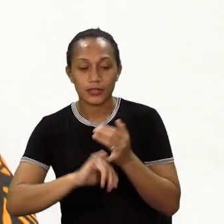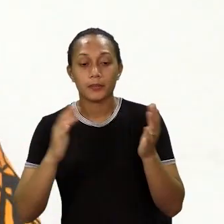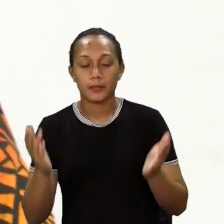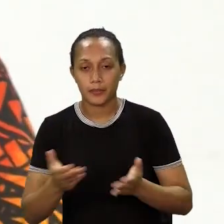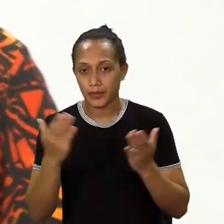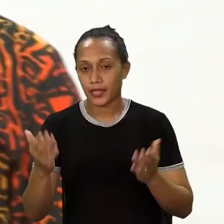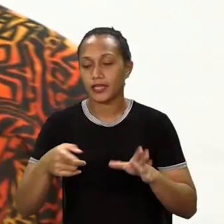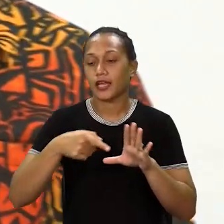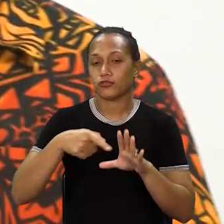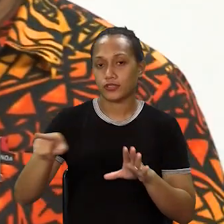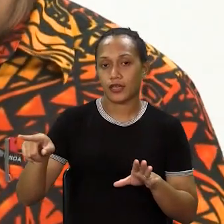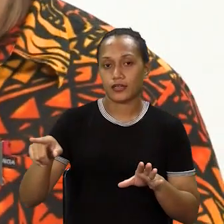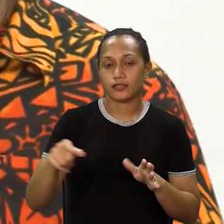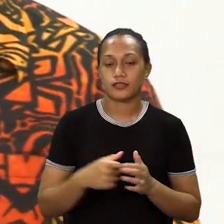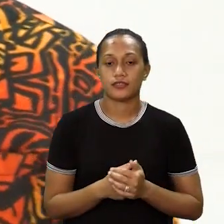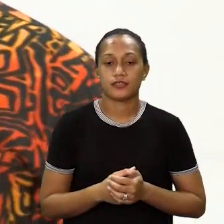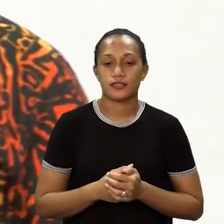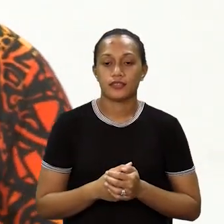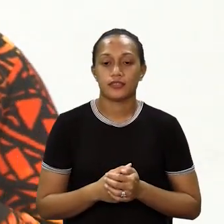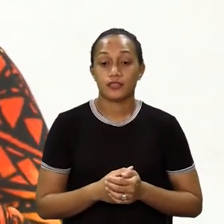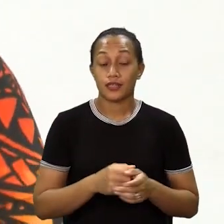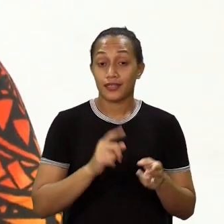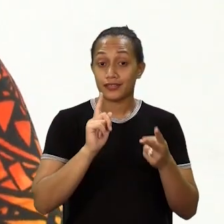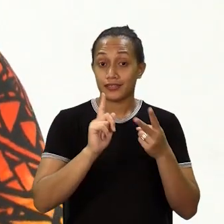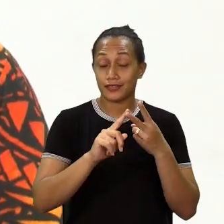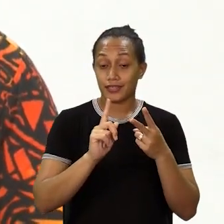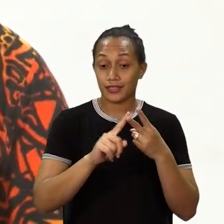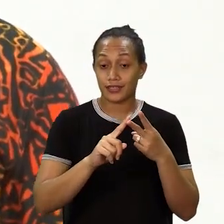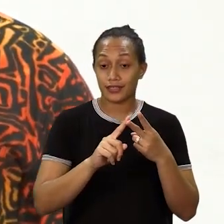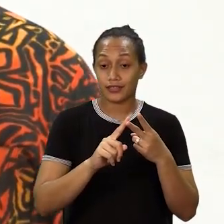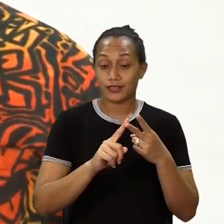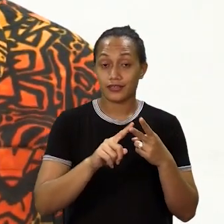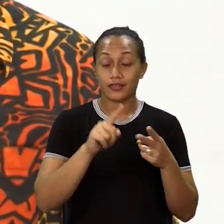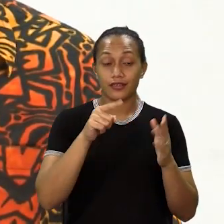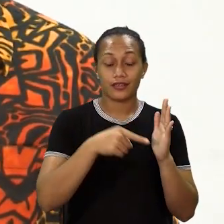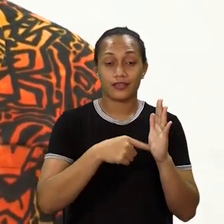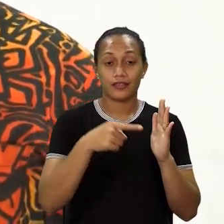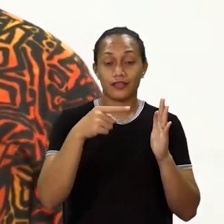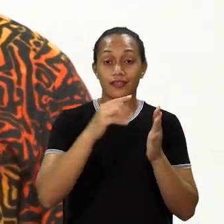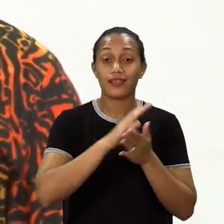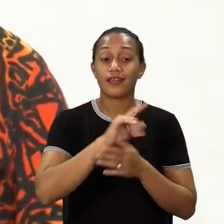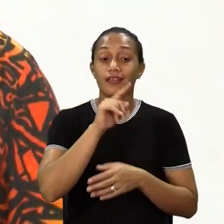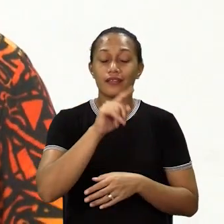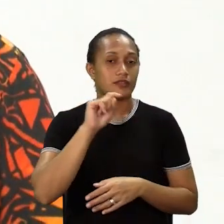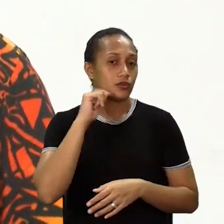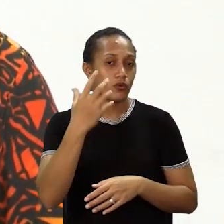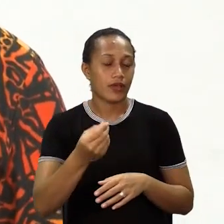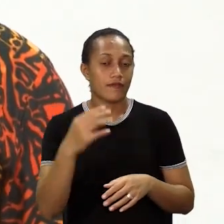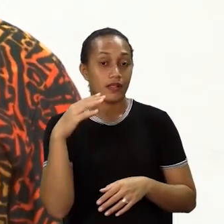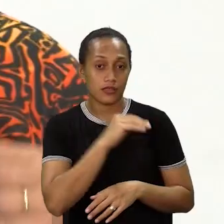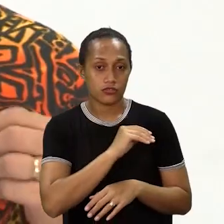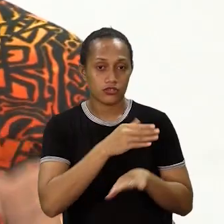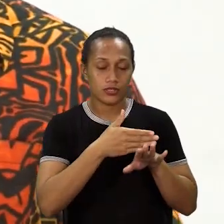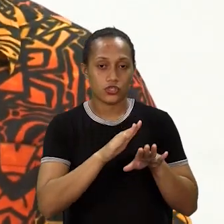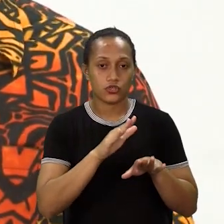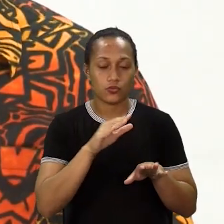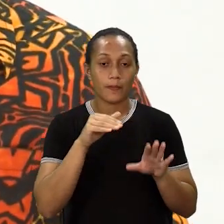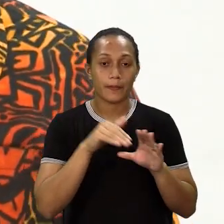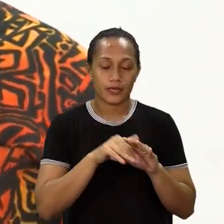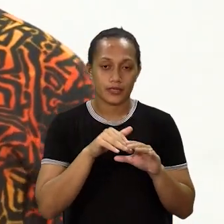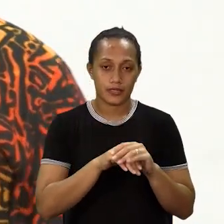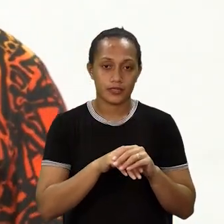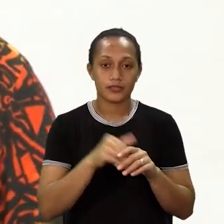outside. She's playing outside. The second one is, they will have lunch at the